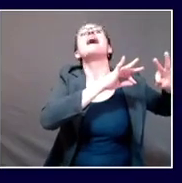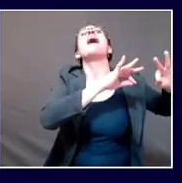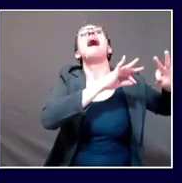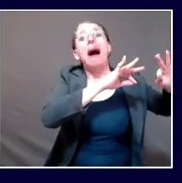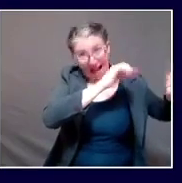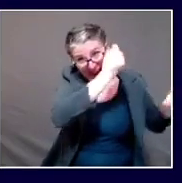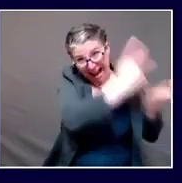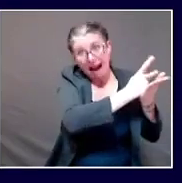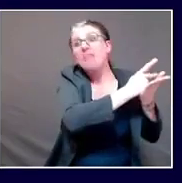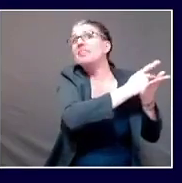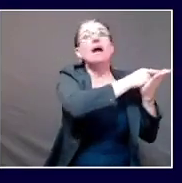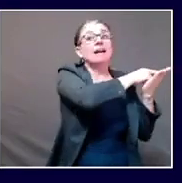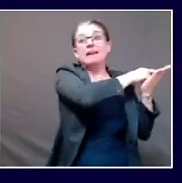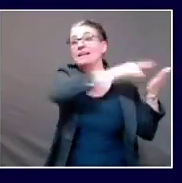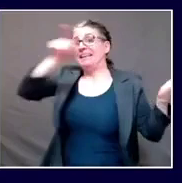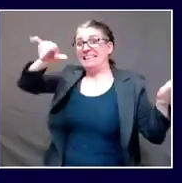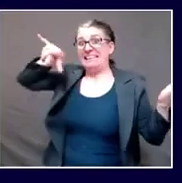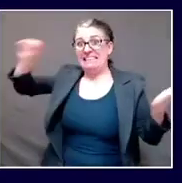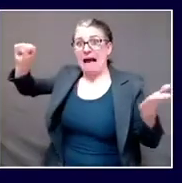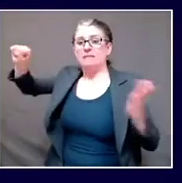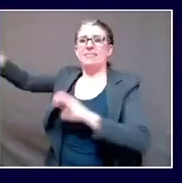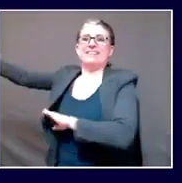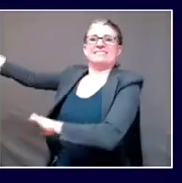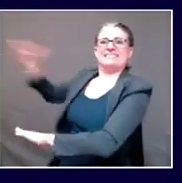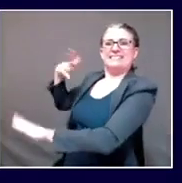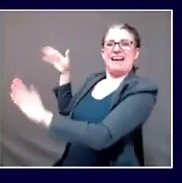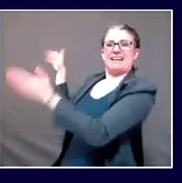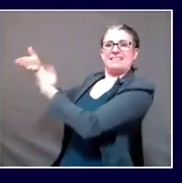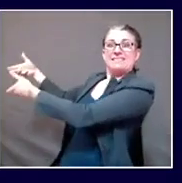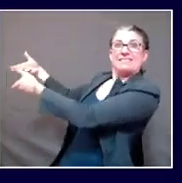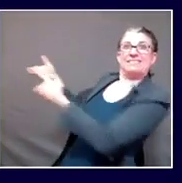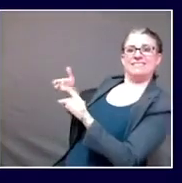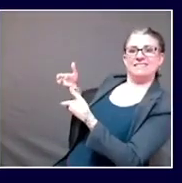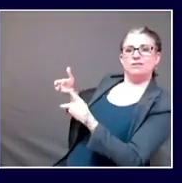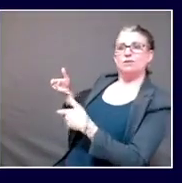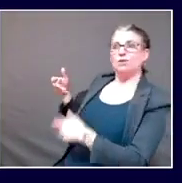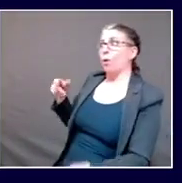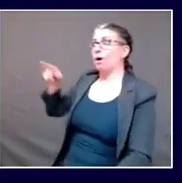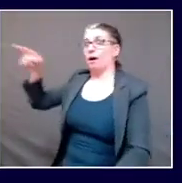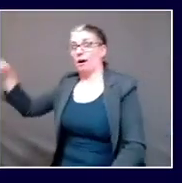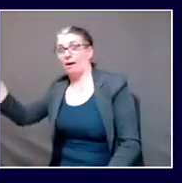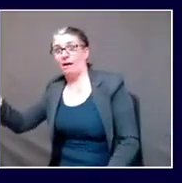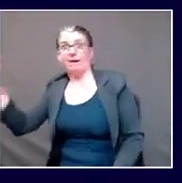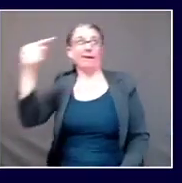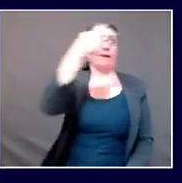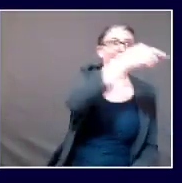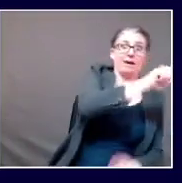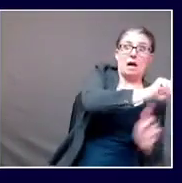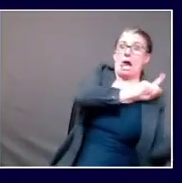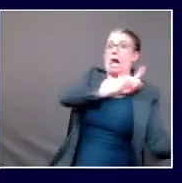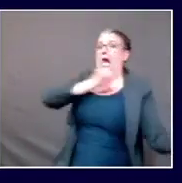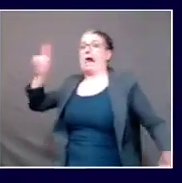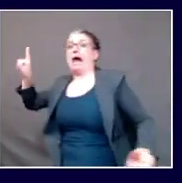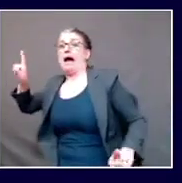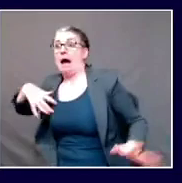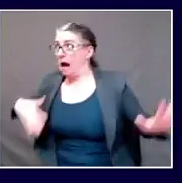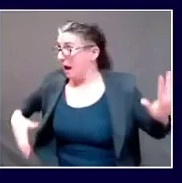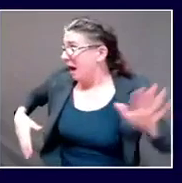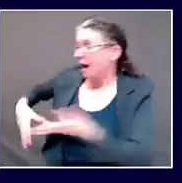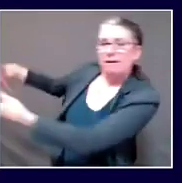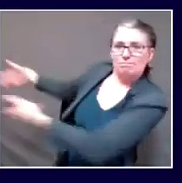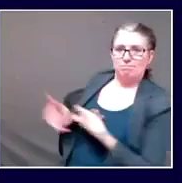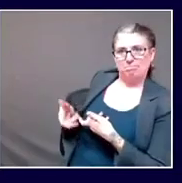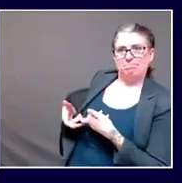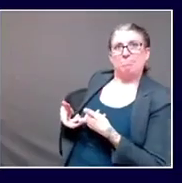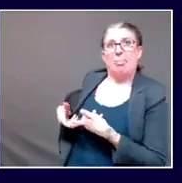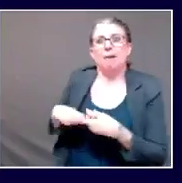ready to go. And so there, there are a number of steps, Patrick, and that's why, again, it's a lot of ifs, perhapses, hopefullyes, and then